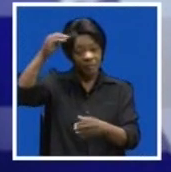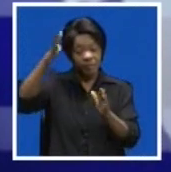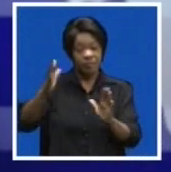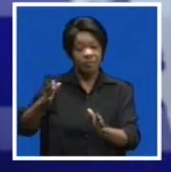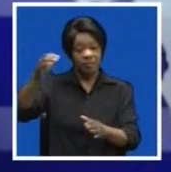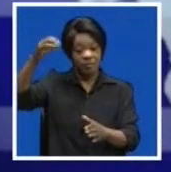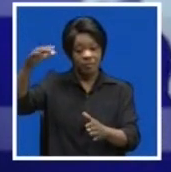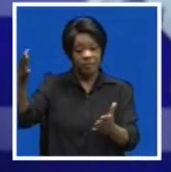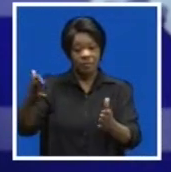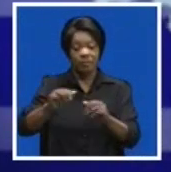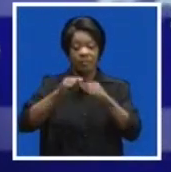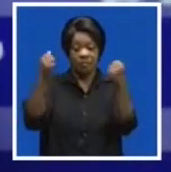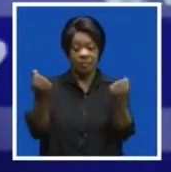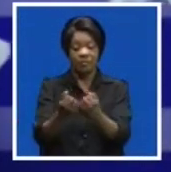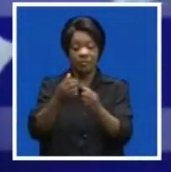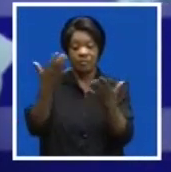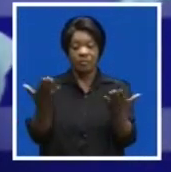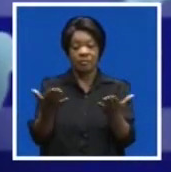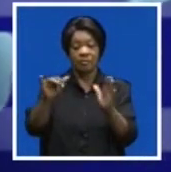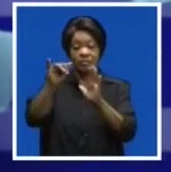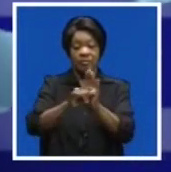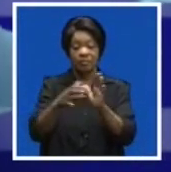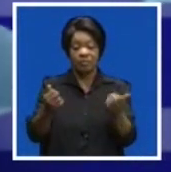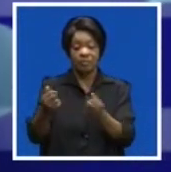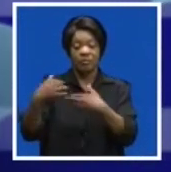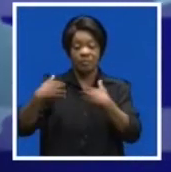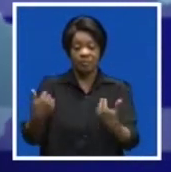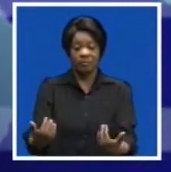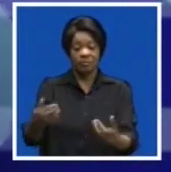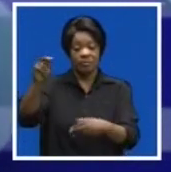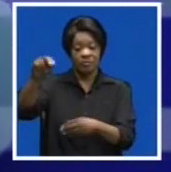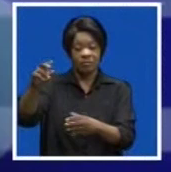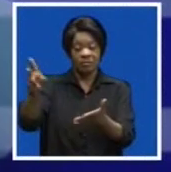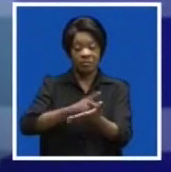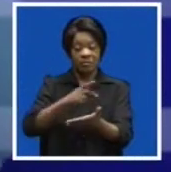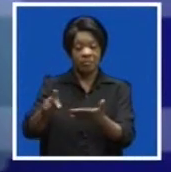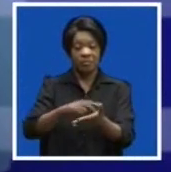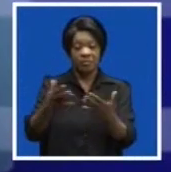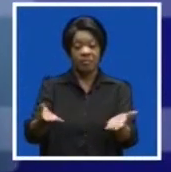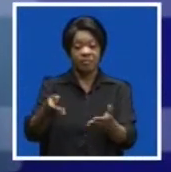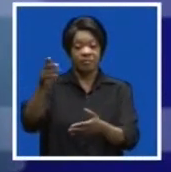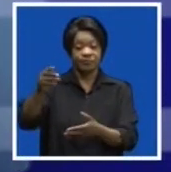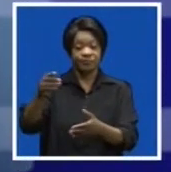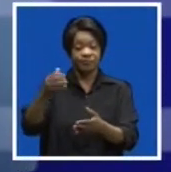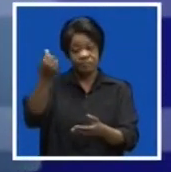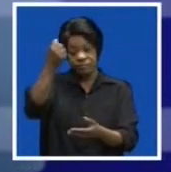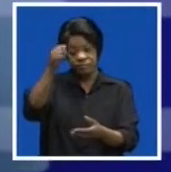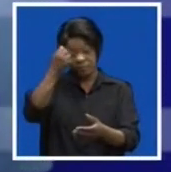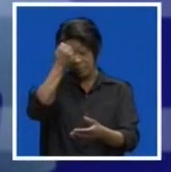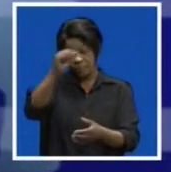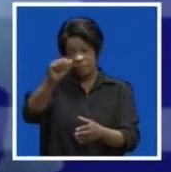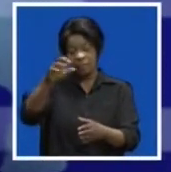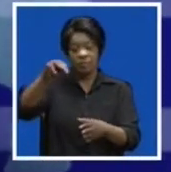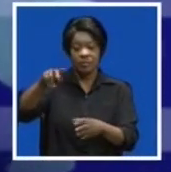Petroleum Transporters Association of Zambia second Come Together party in Dola. Meanwhile, Mr. Nkua, who is Chingola Member of